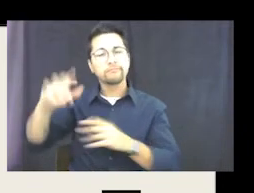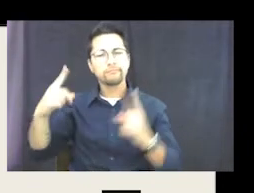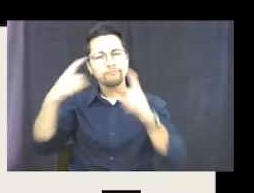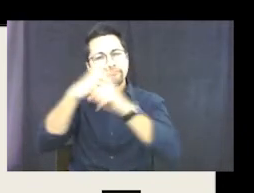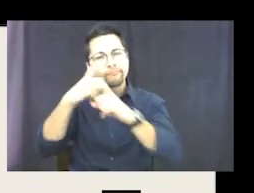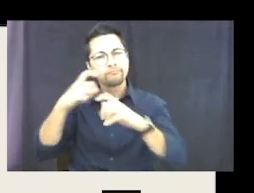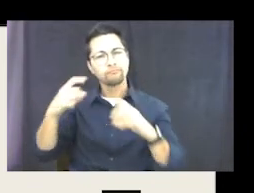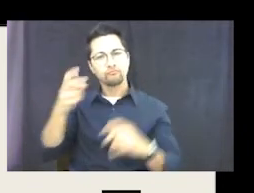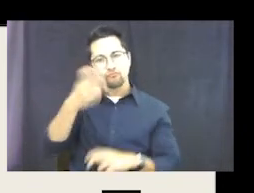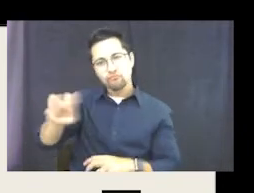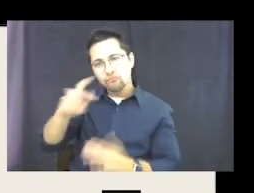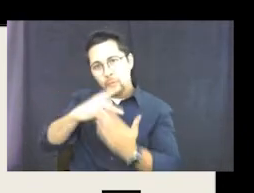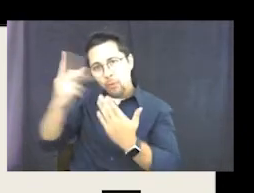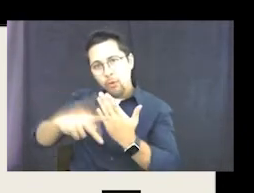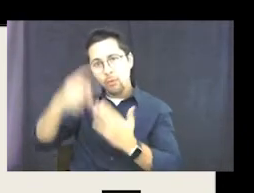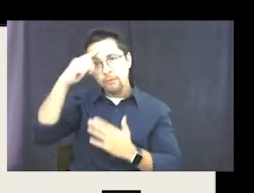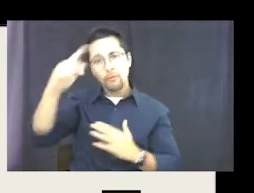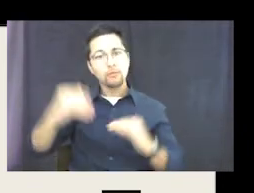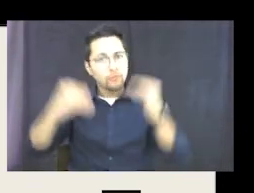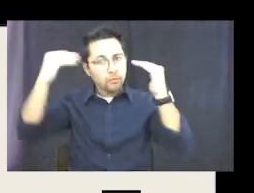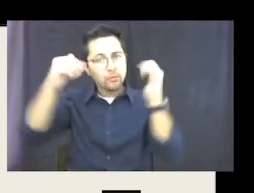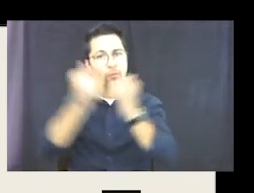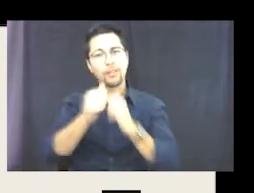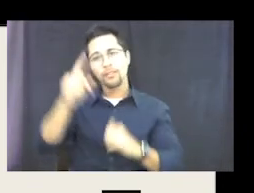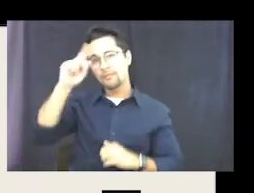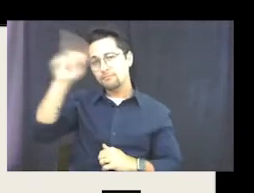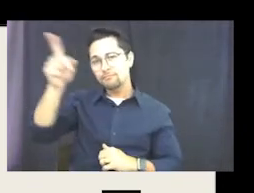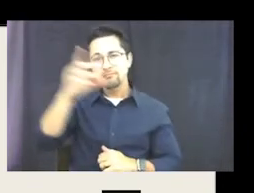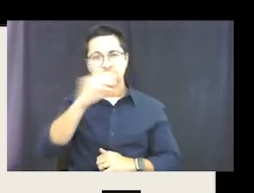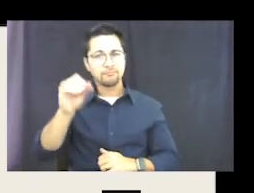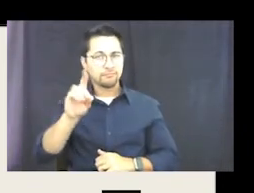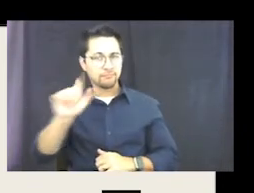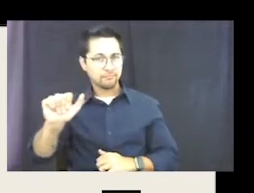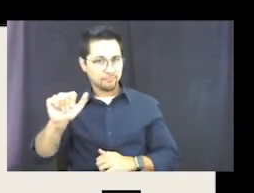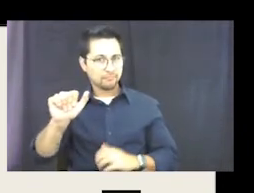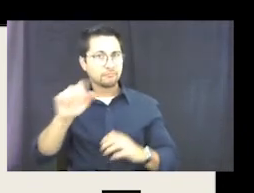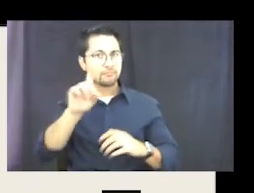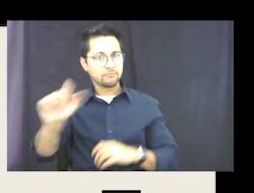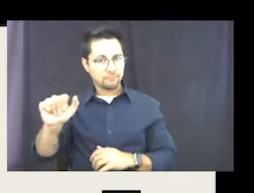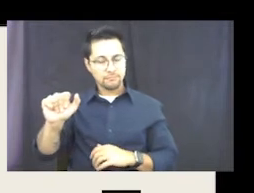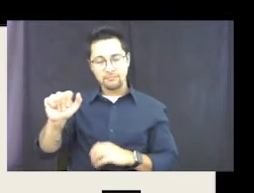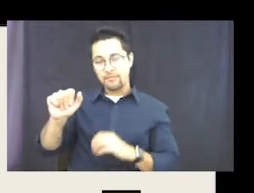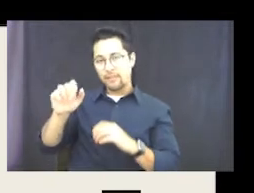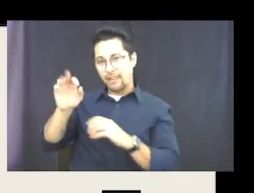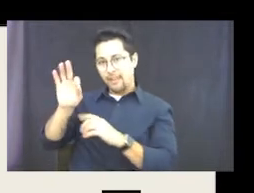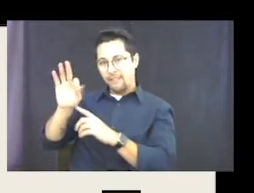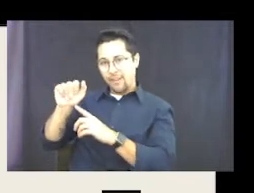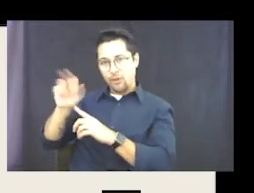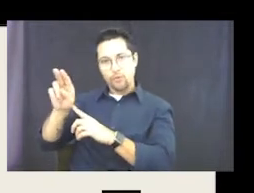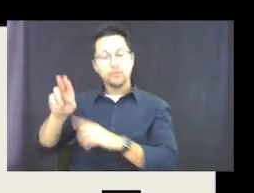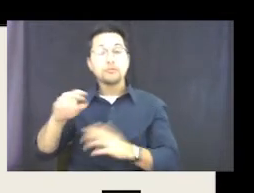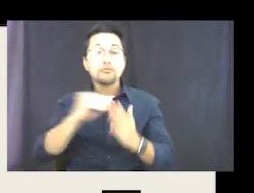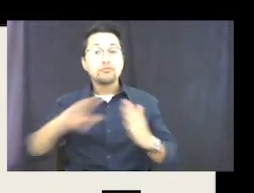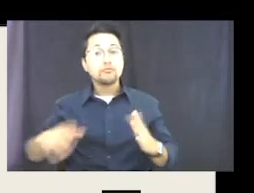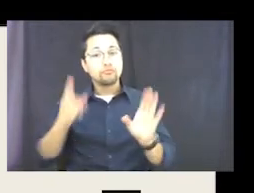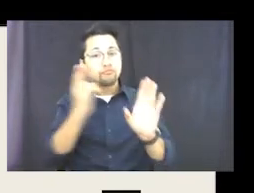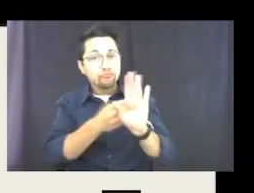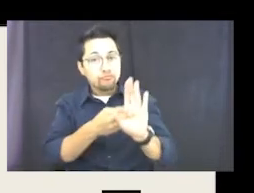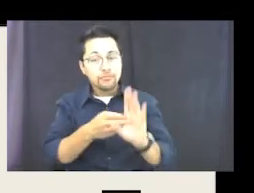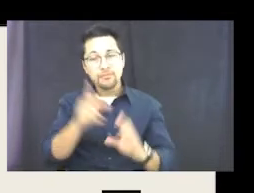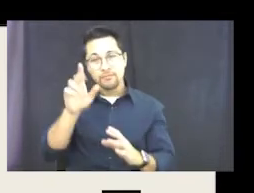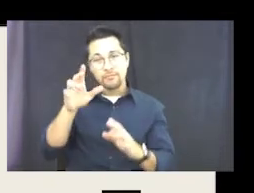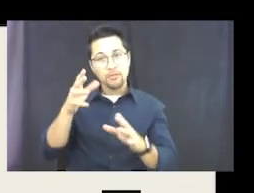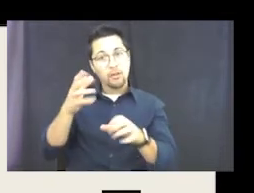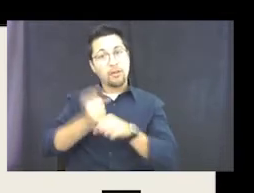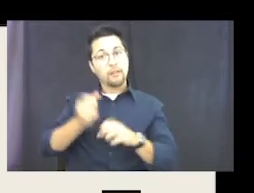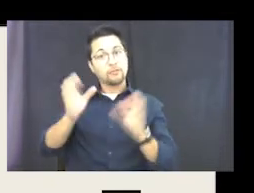program for adults with intellectual and developmental disabilities at FAU, in which students can enroll to the university to earn certificates